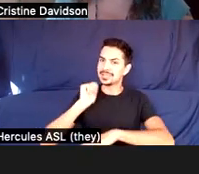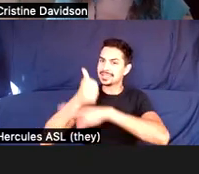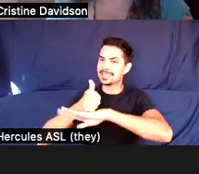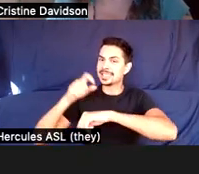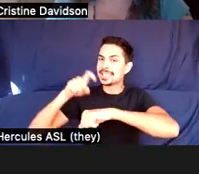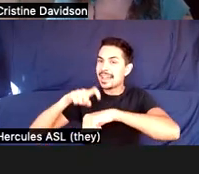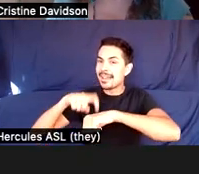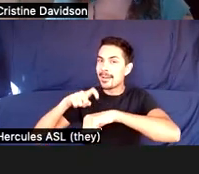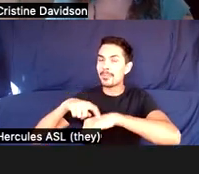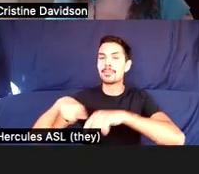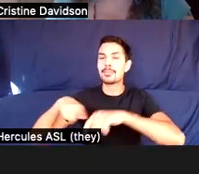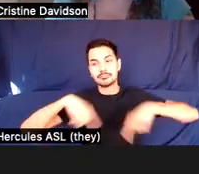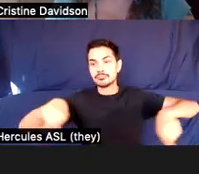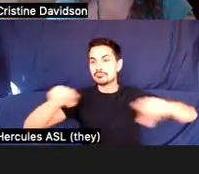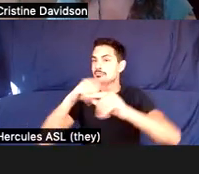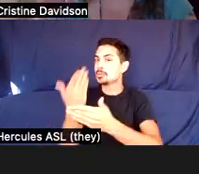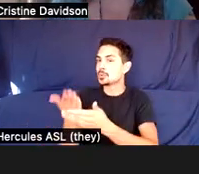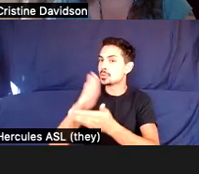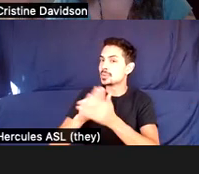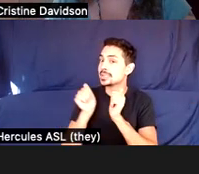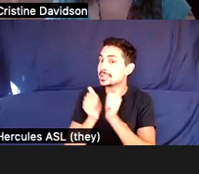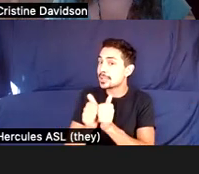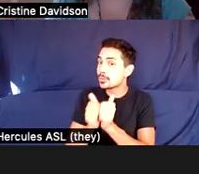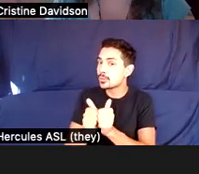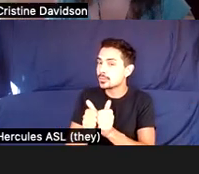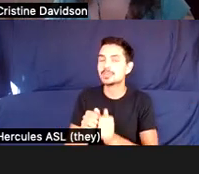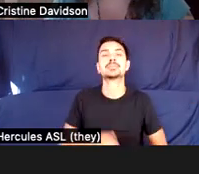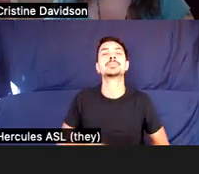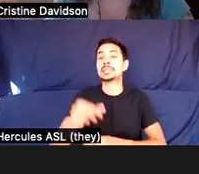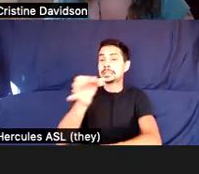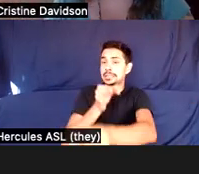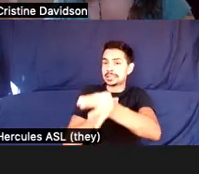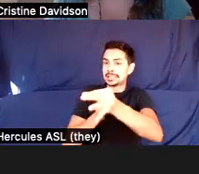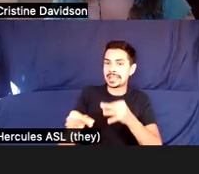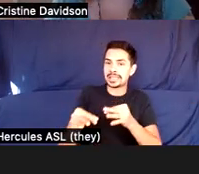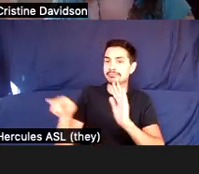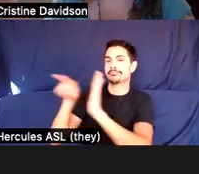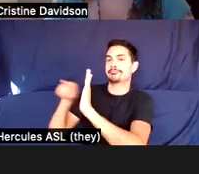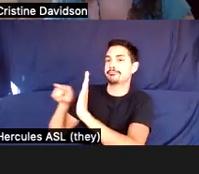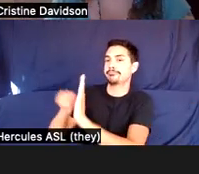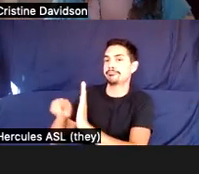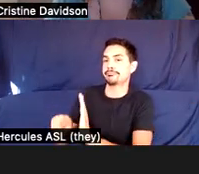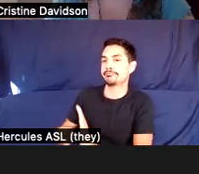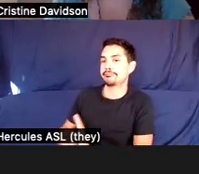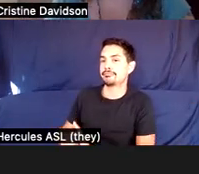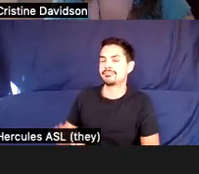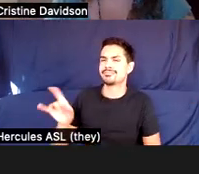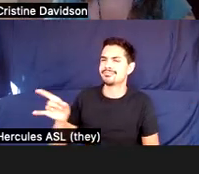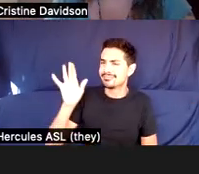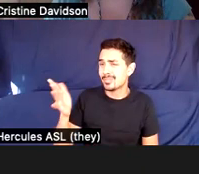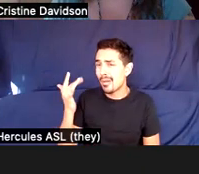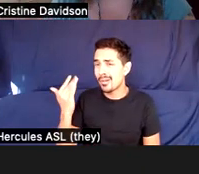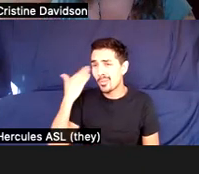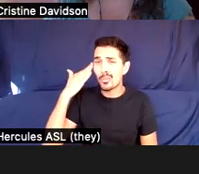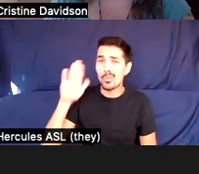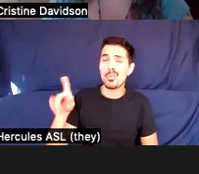cook together, right? So rather than shaming the person out, because who knows what kind of violence that they were living in or experiencing,